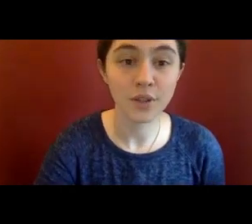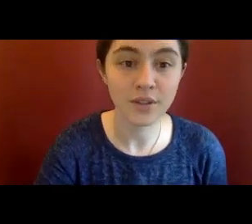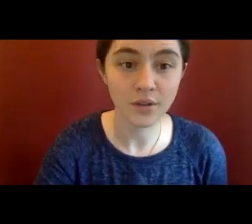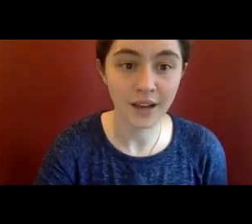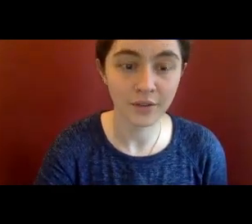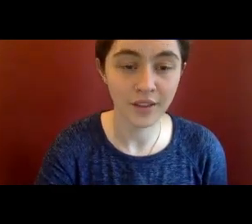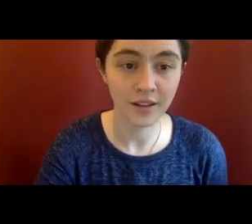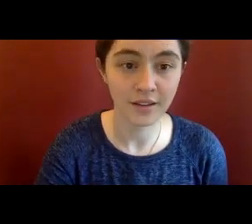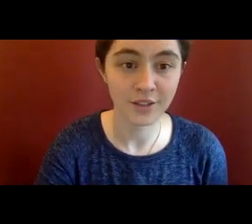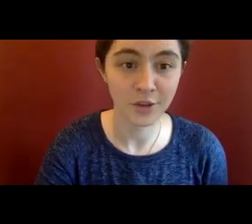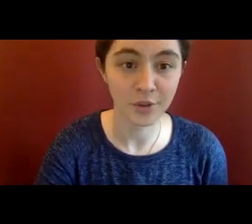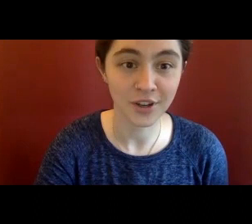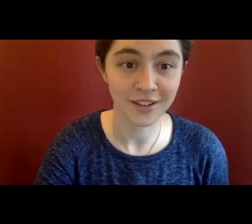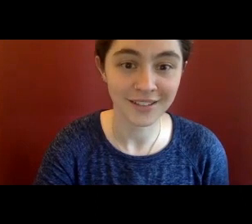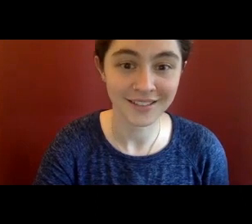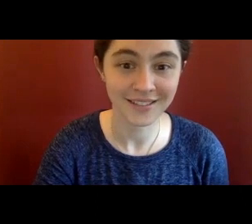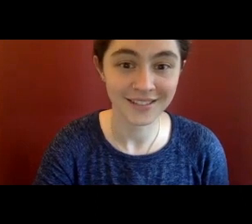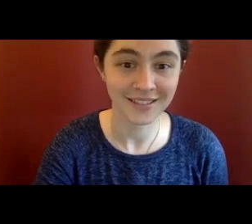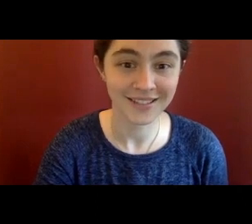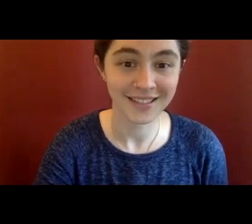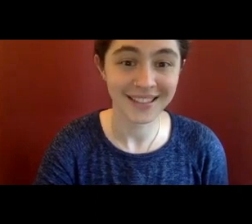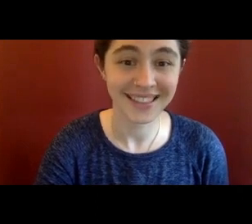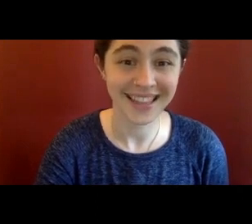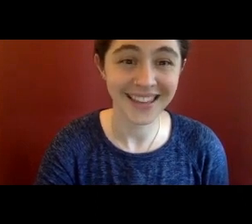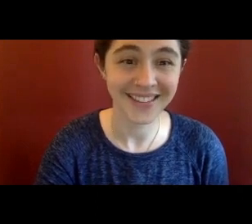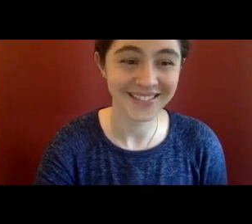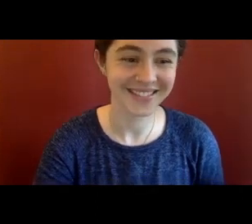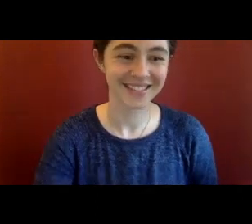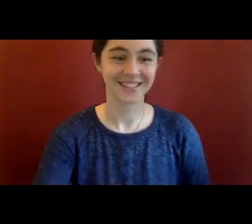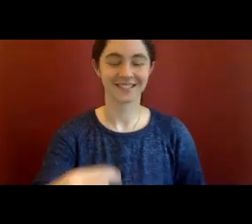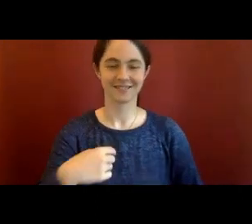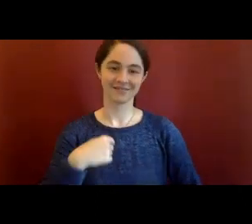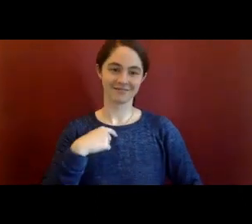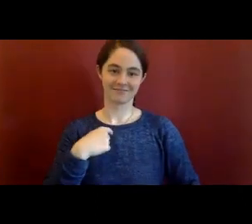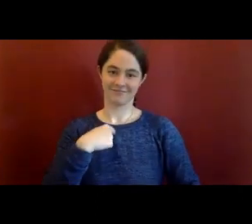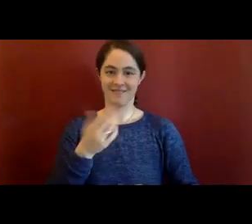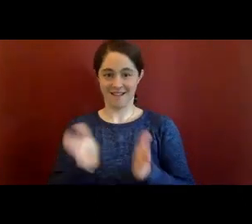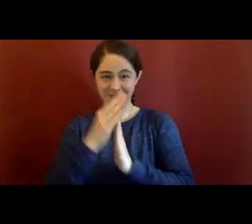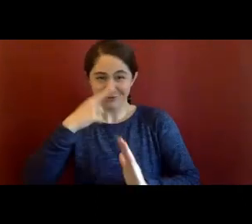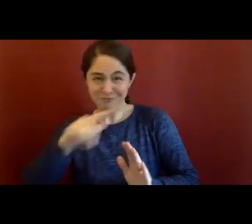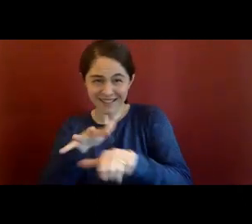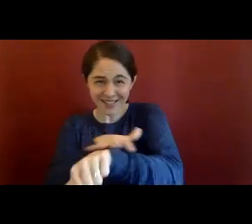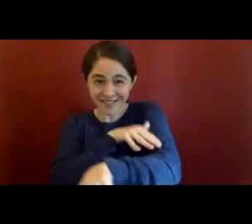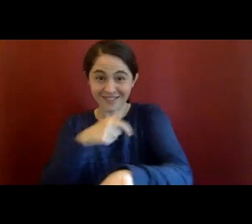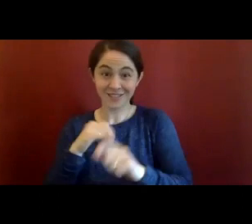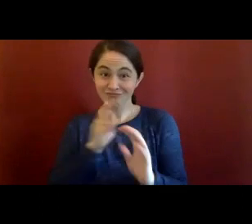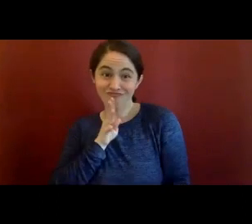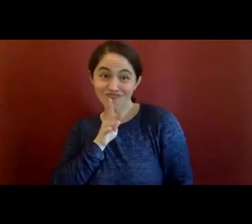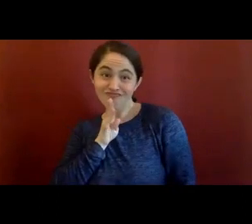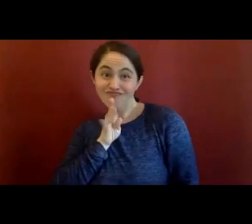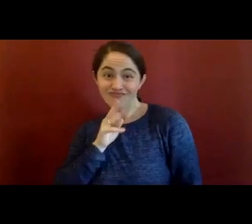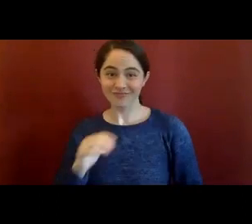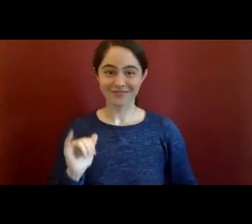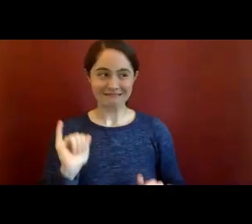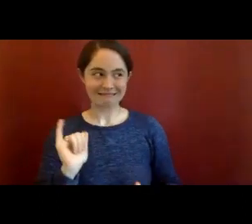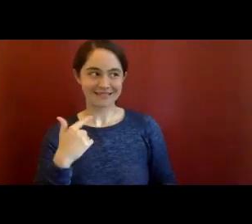Nasser, will you slow down for the interpreter? Yeah, sorry about that. Thank you. Let's see, I should have slowed down too.